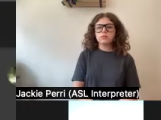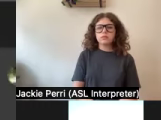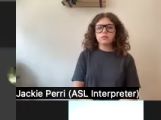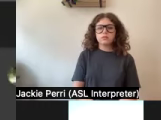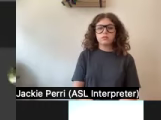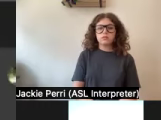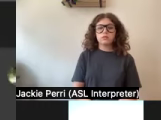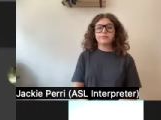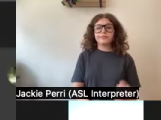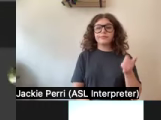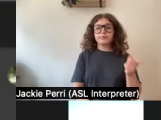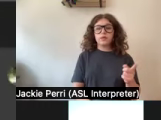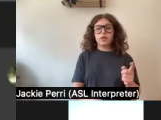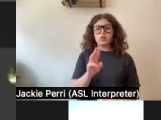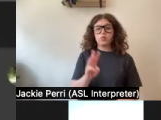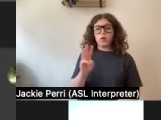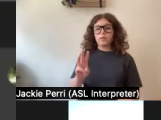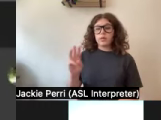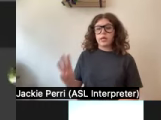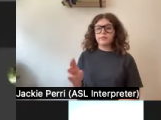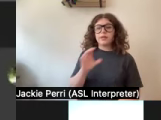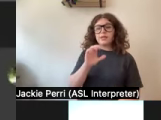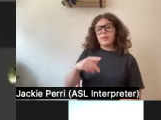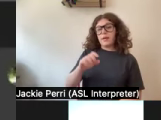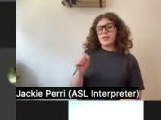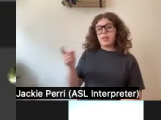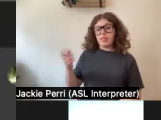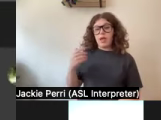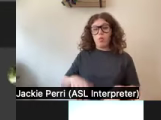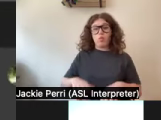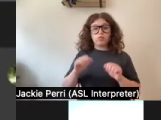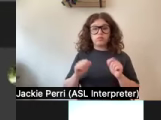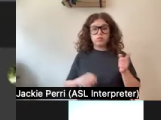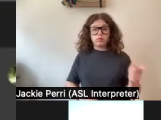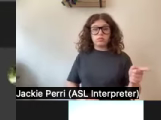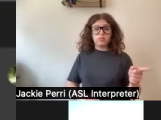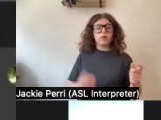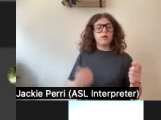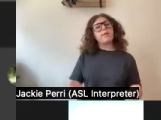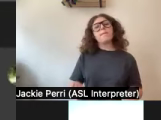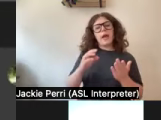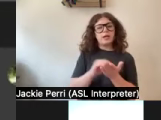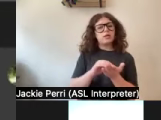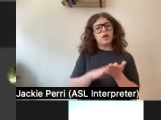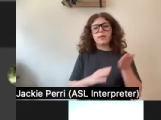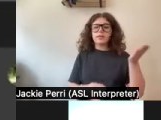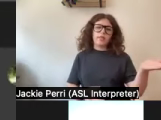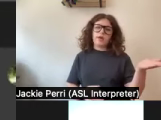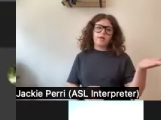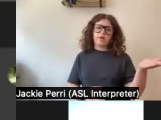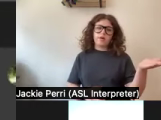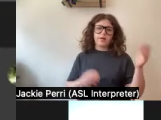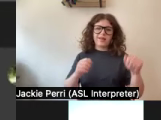So this website that CPS has a lot of the documents, information you'll see. There's the scope and